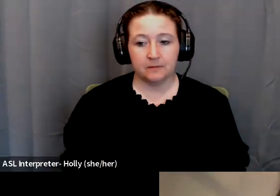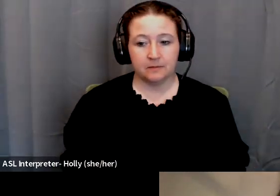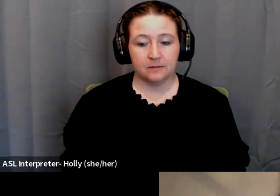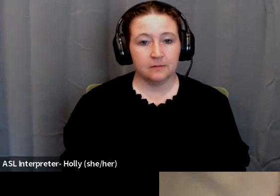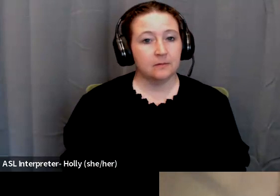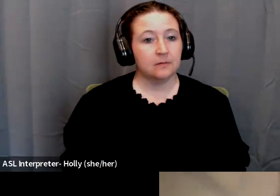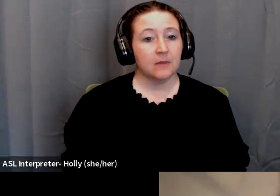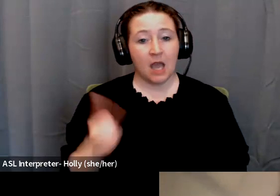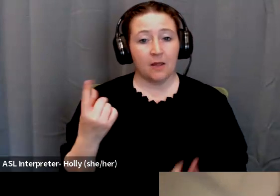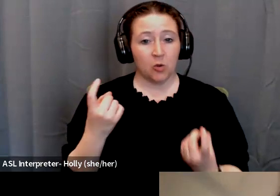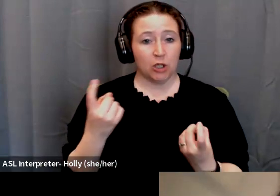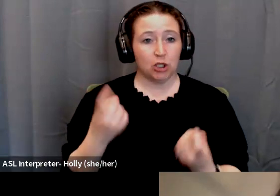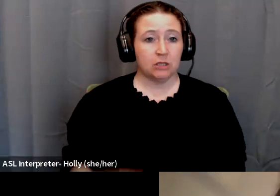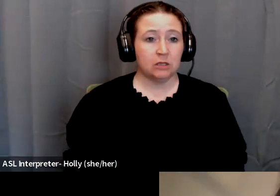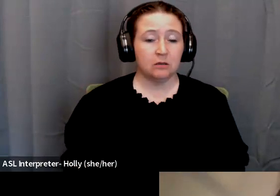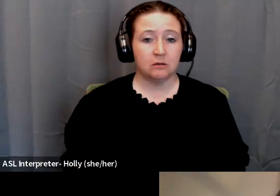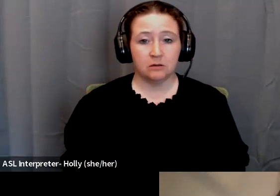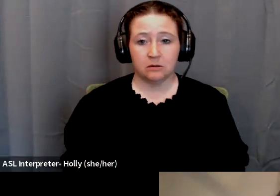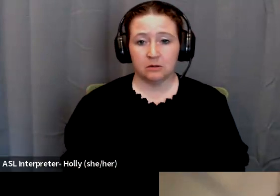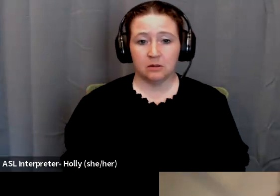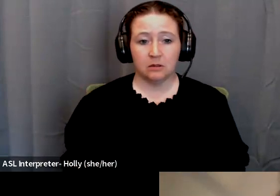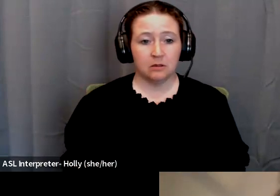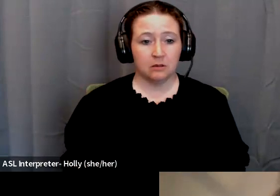Other questions?